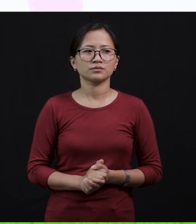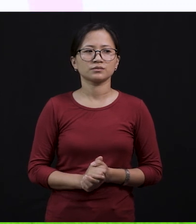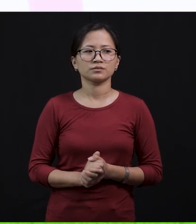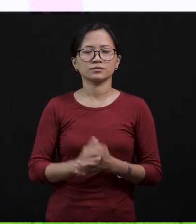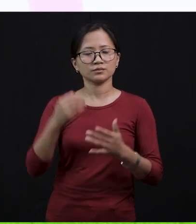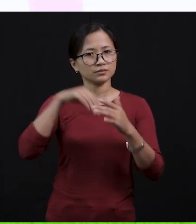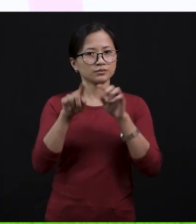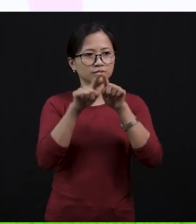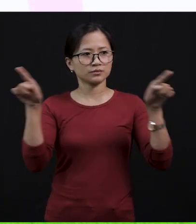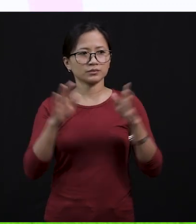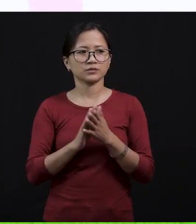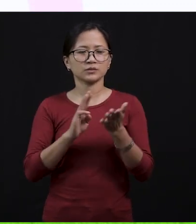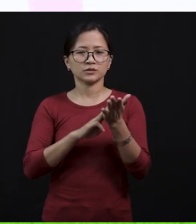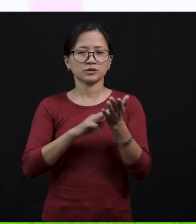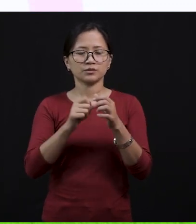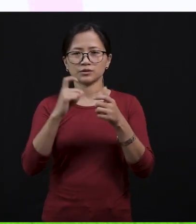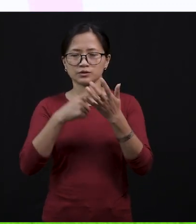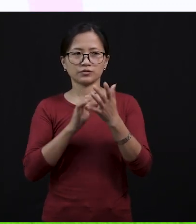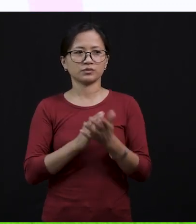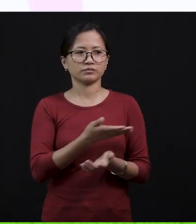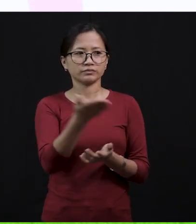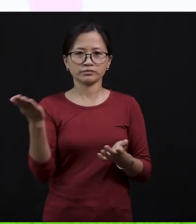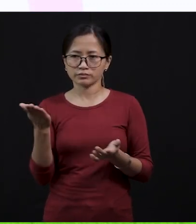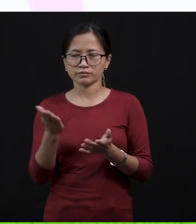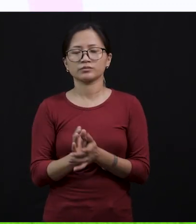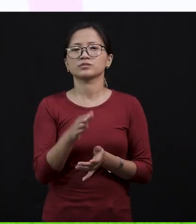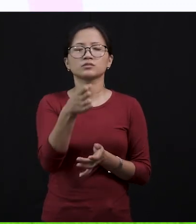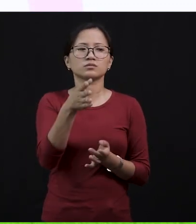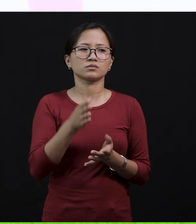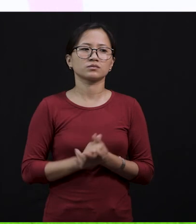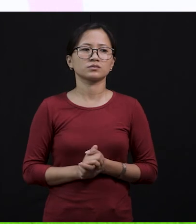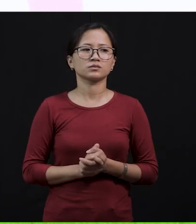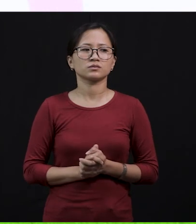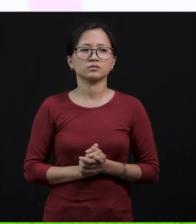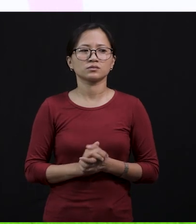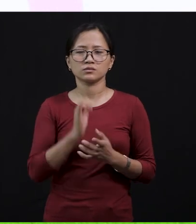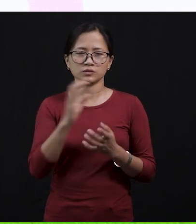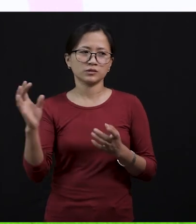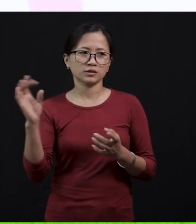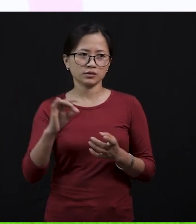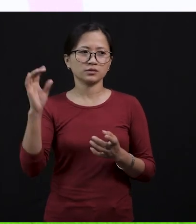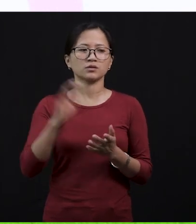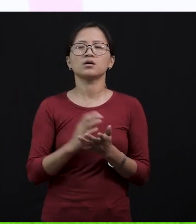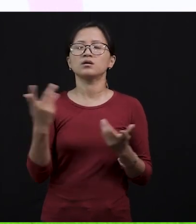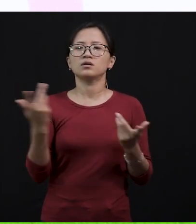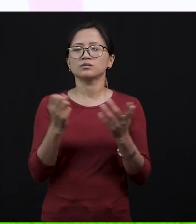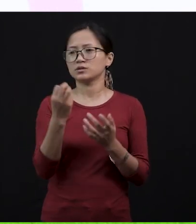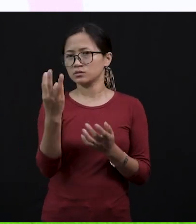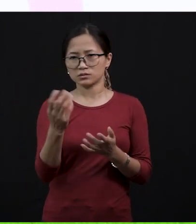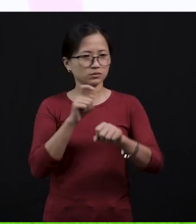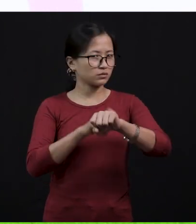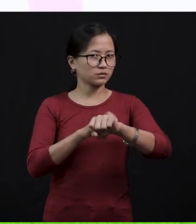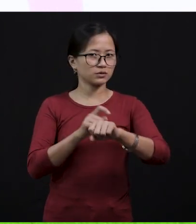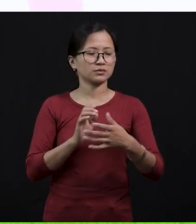In the line, Macavity is not there. In fact, the line, Macavity is not there, is repeated how many times and